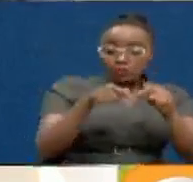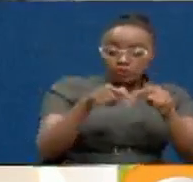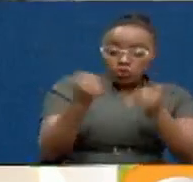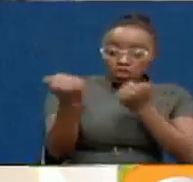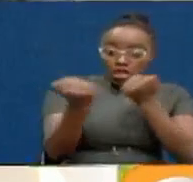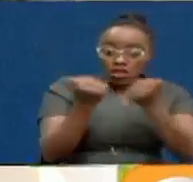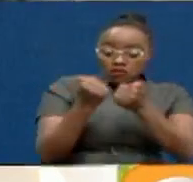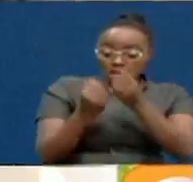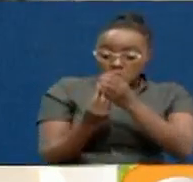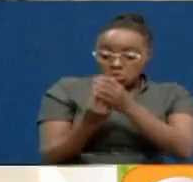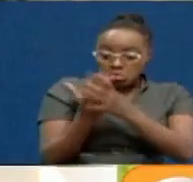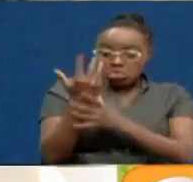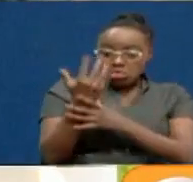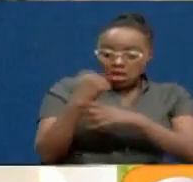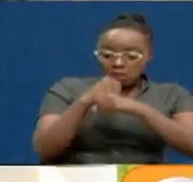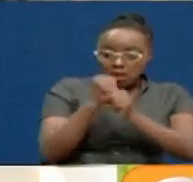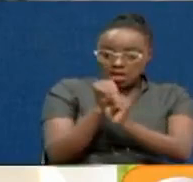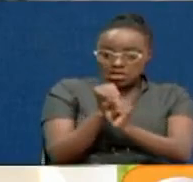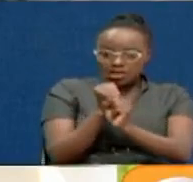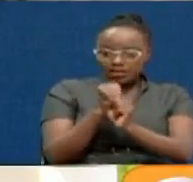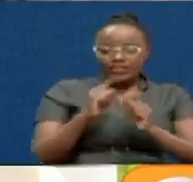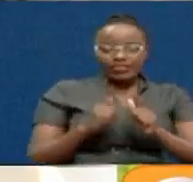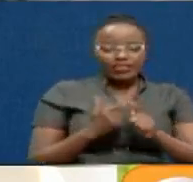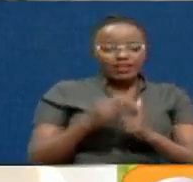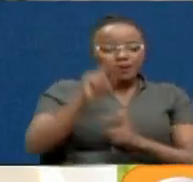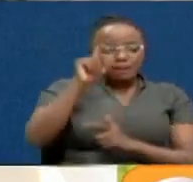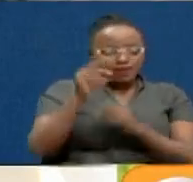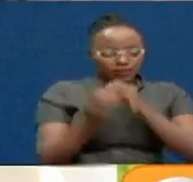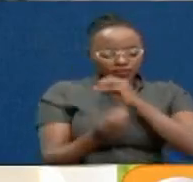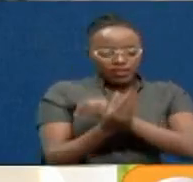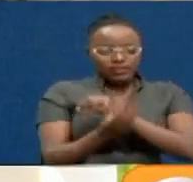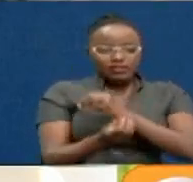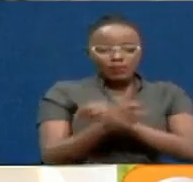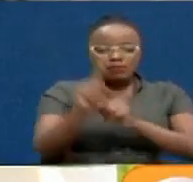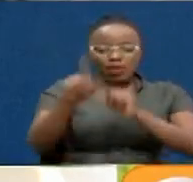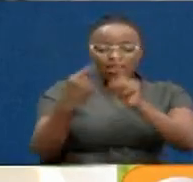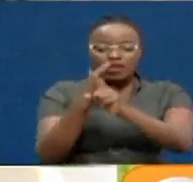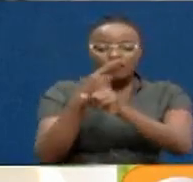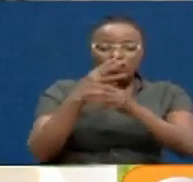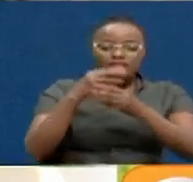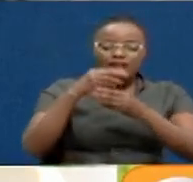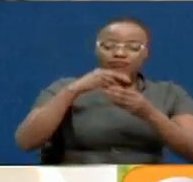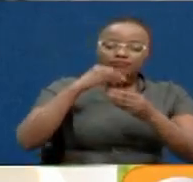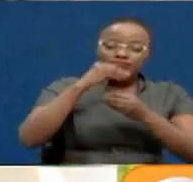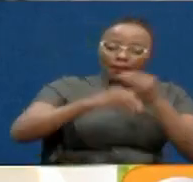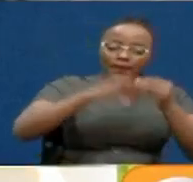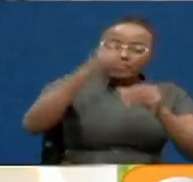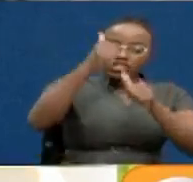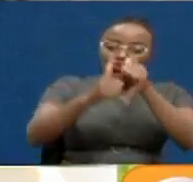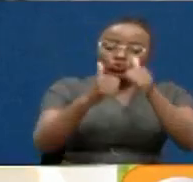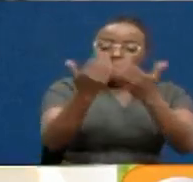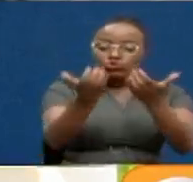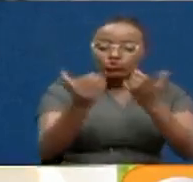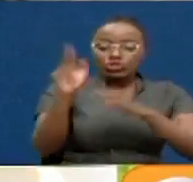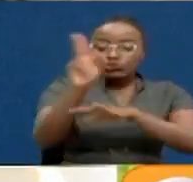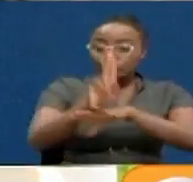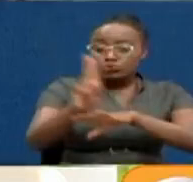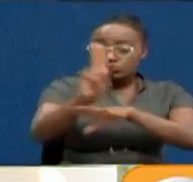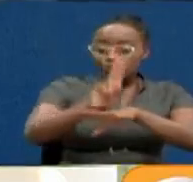production, you have to define the various materials that you need to